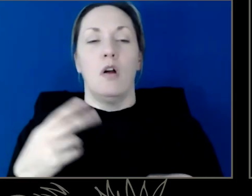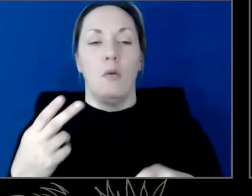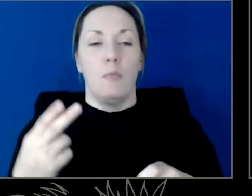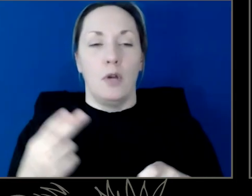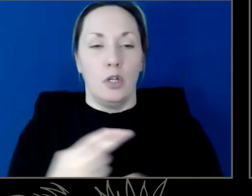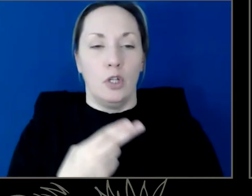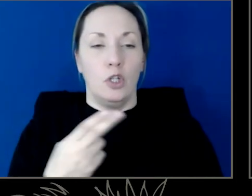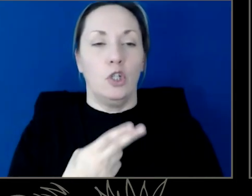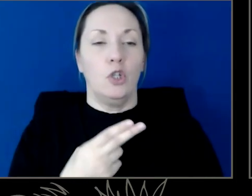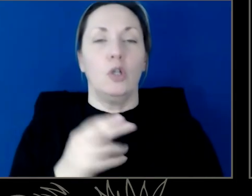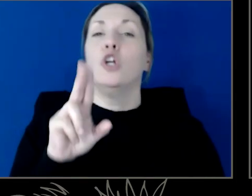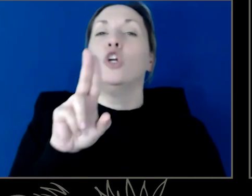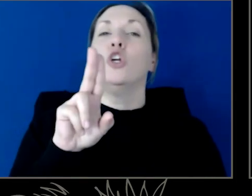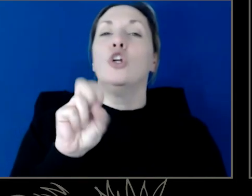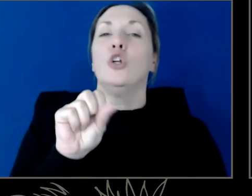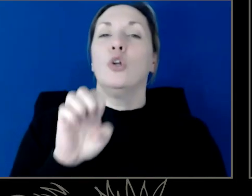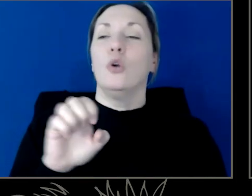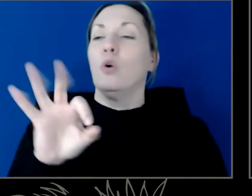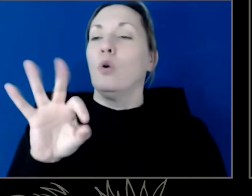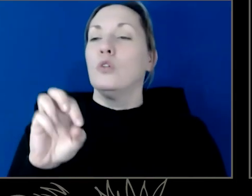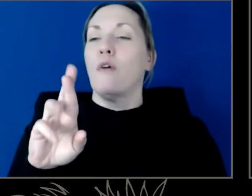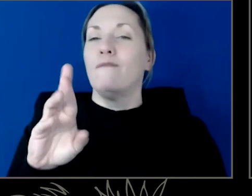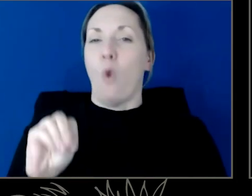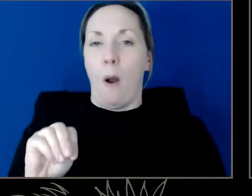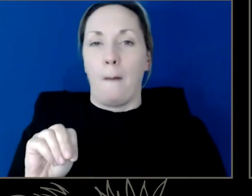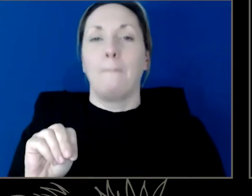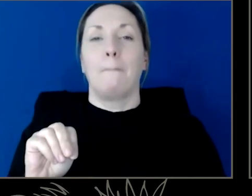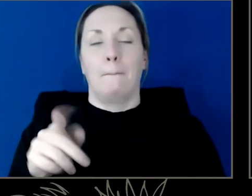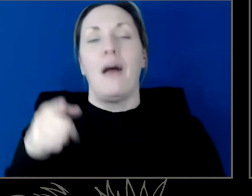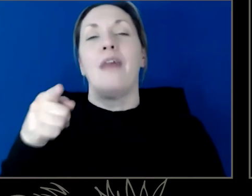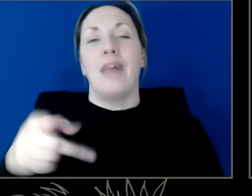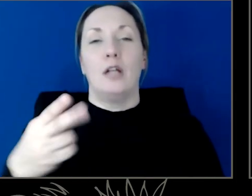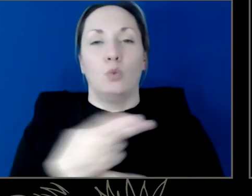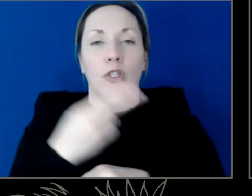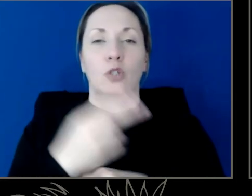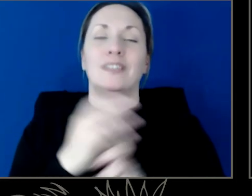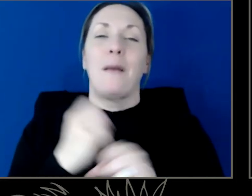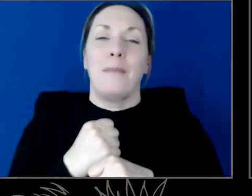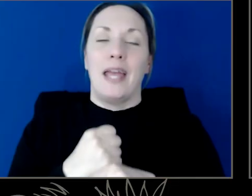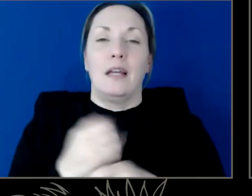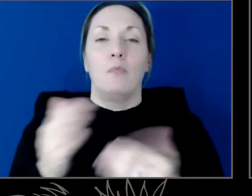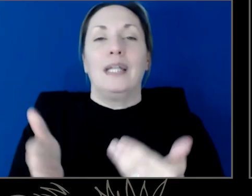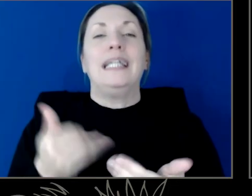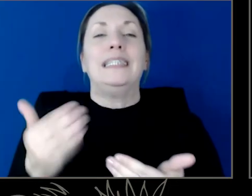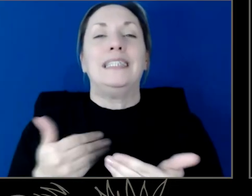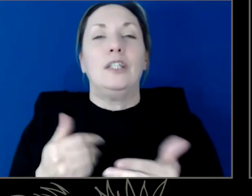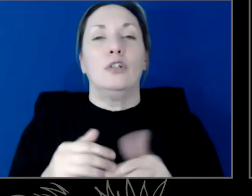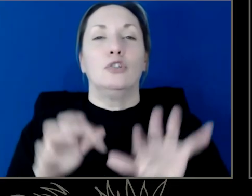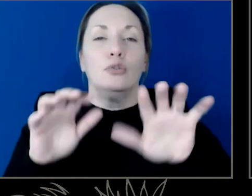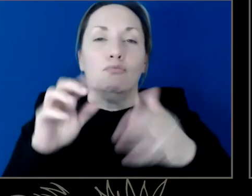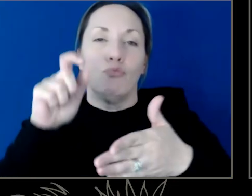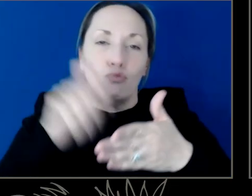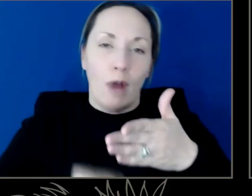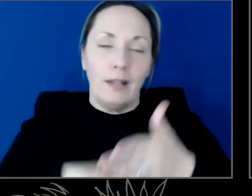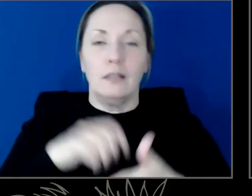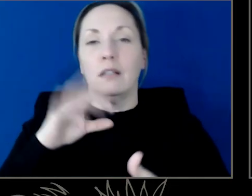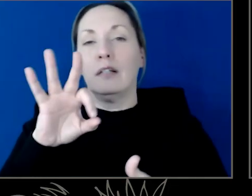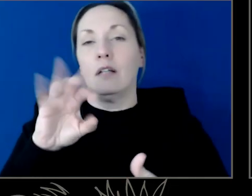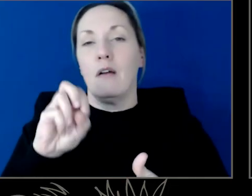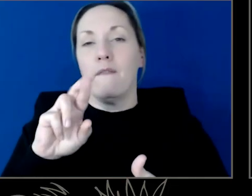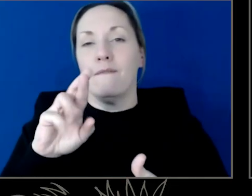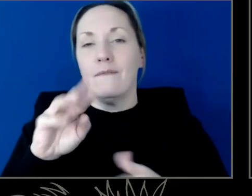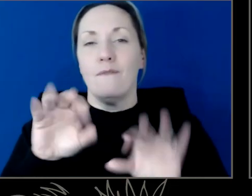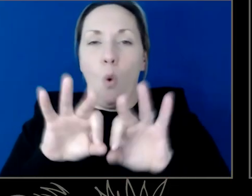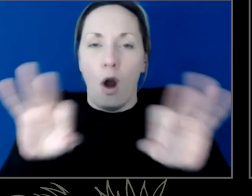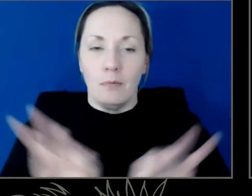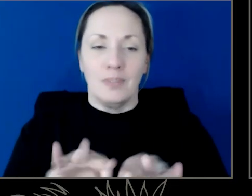here, which makes it easier to handle. It makes it simpler to write forms because it handles form state